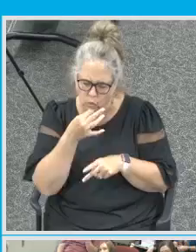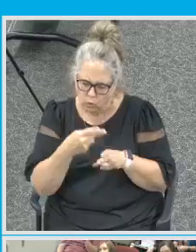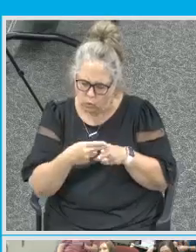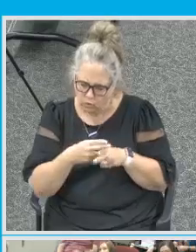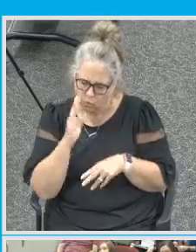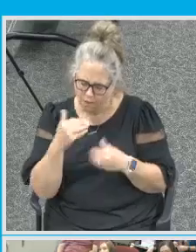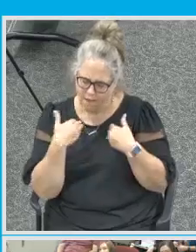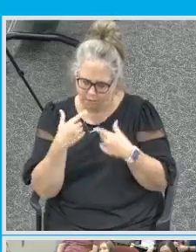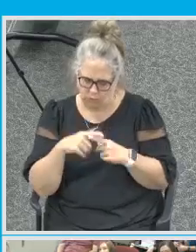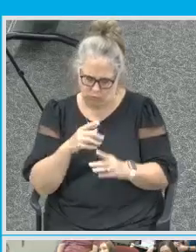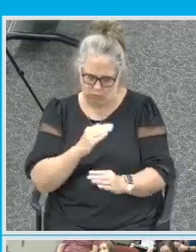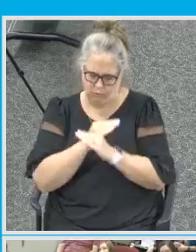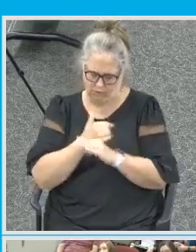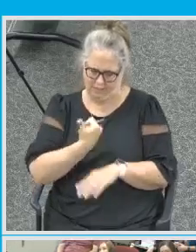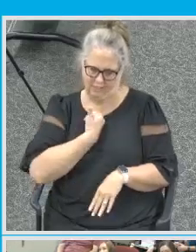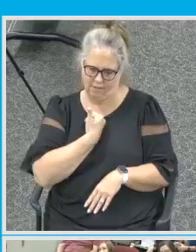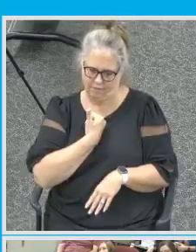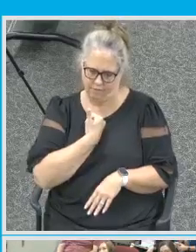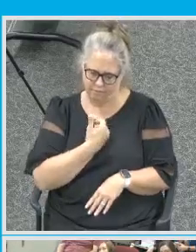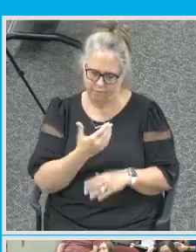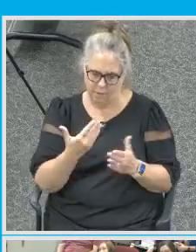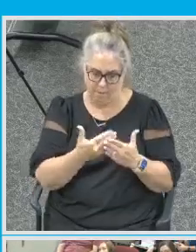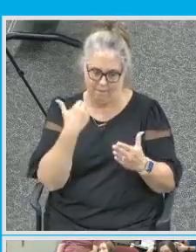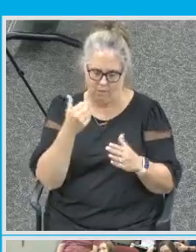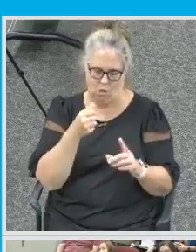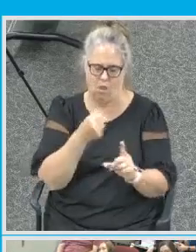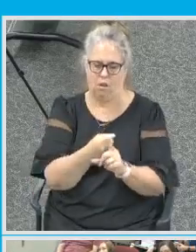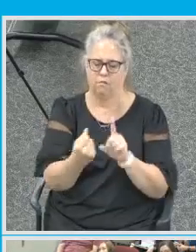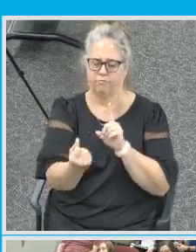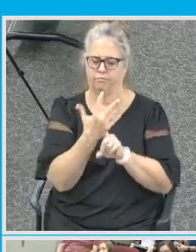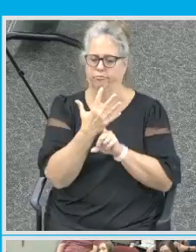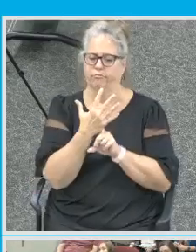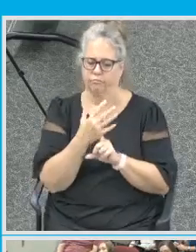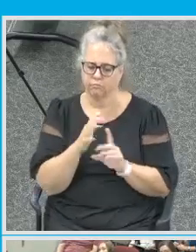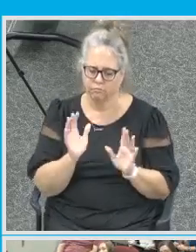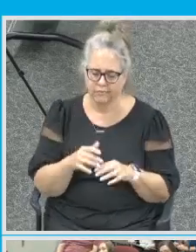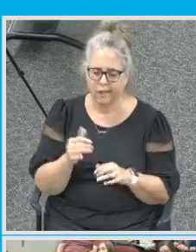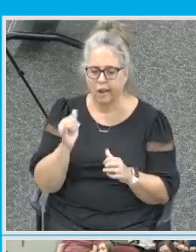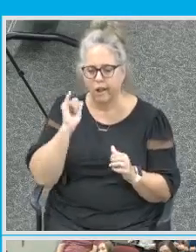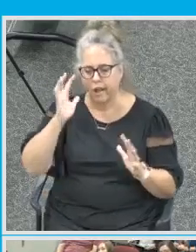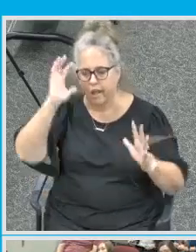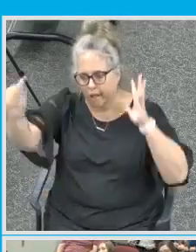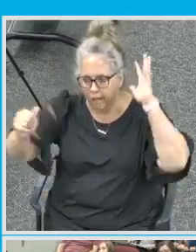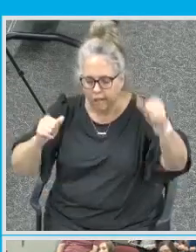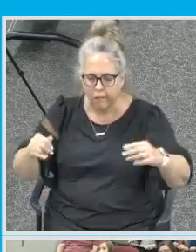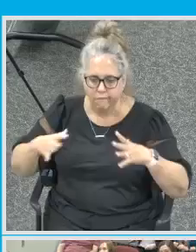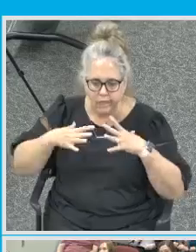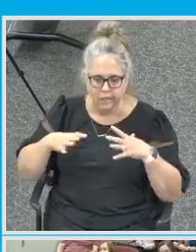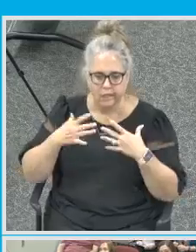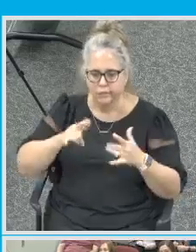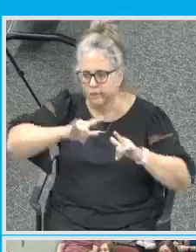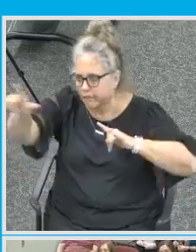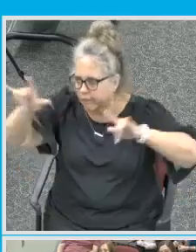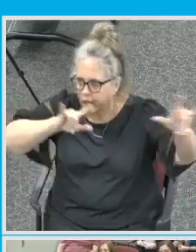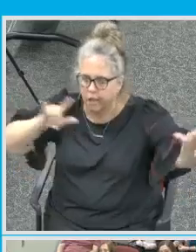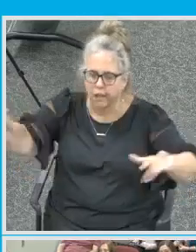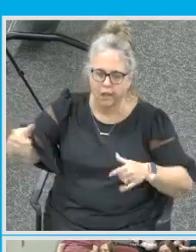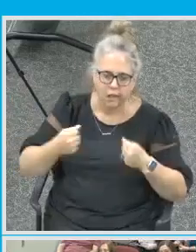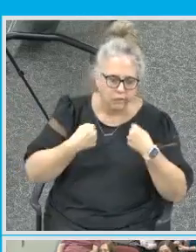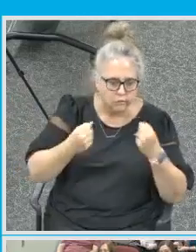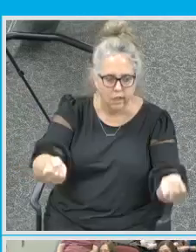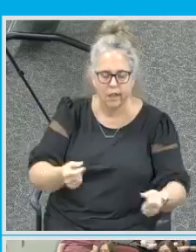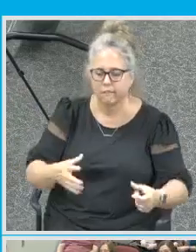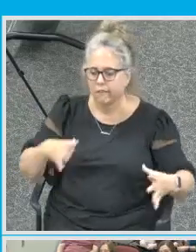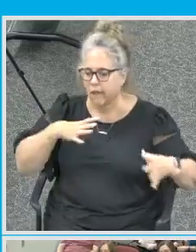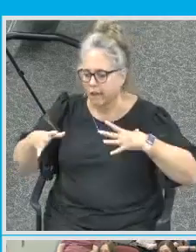advance of exposure, travel, vacations, holidays, and so forth. And so that message is going to stay the same, and hopefully